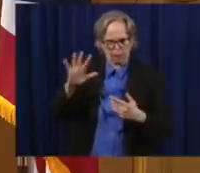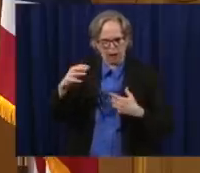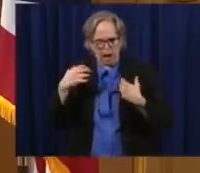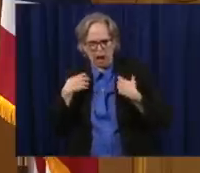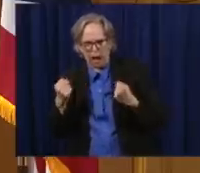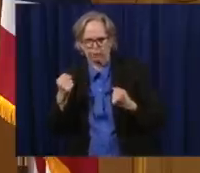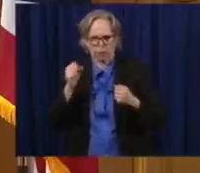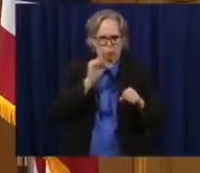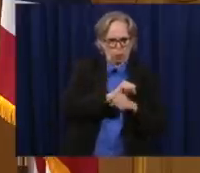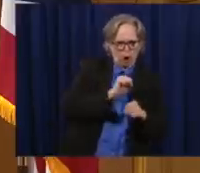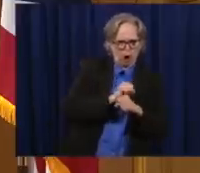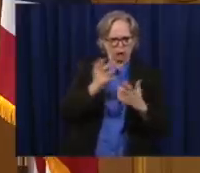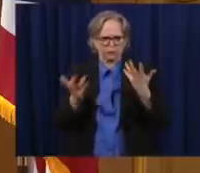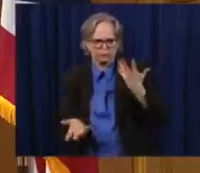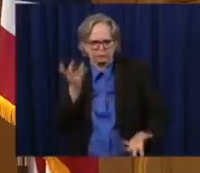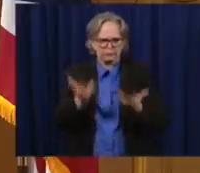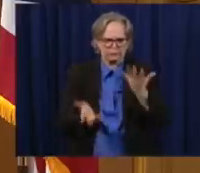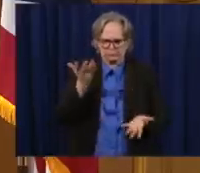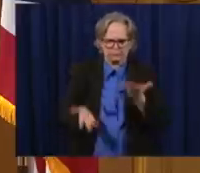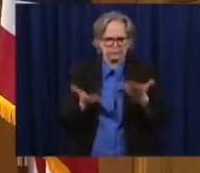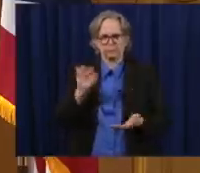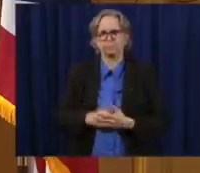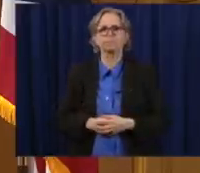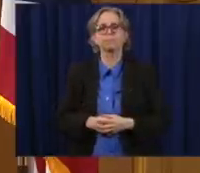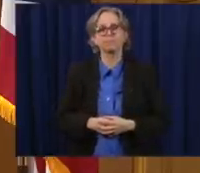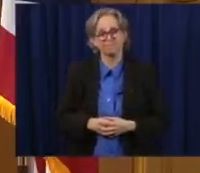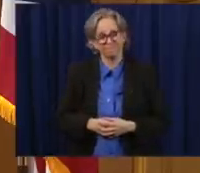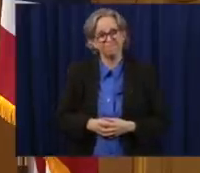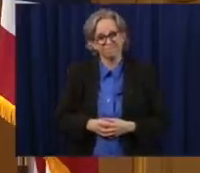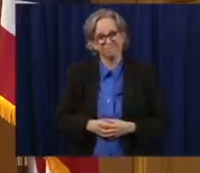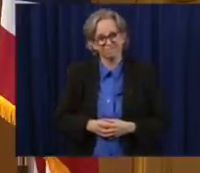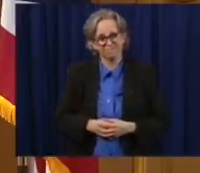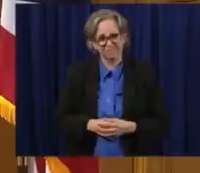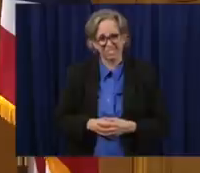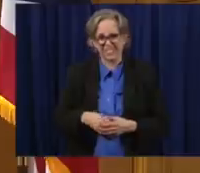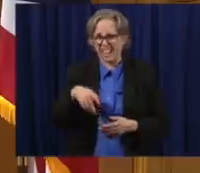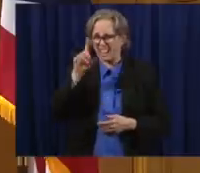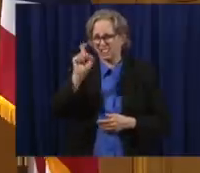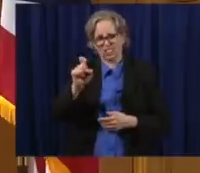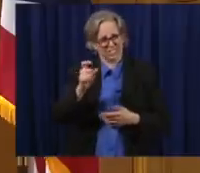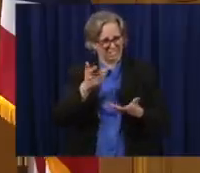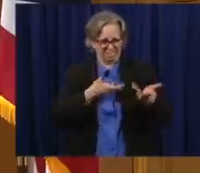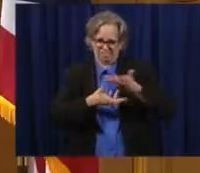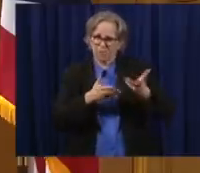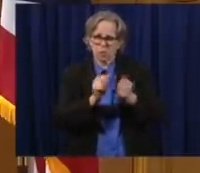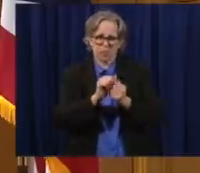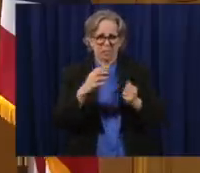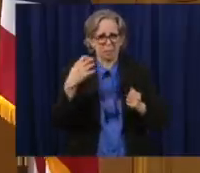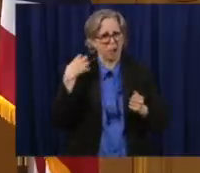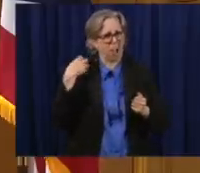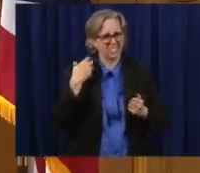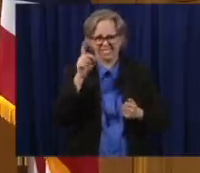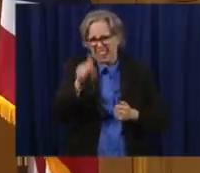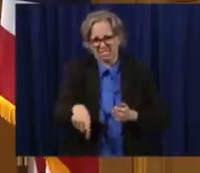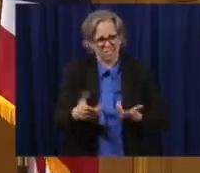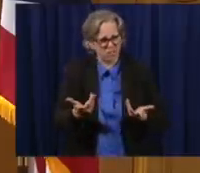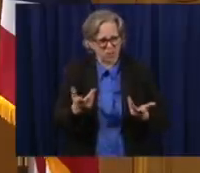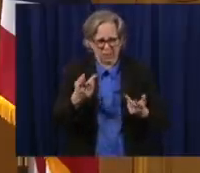said, try maybe to make a decision where that he or she could be put in maybe a safer